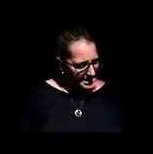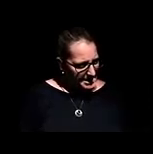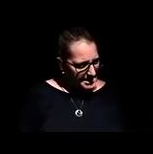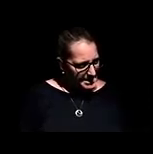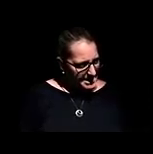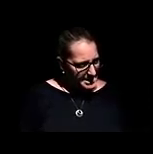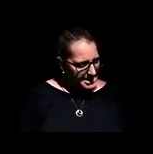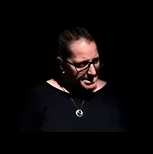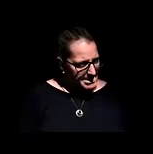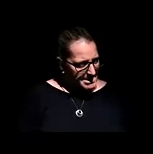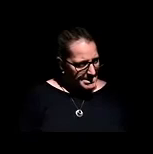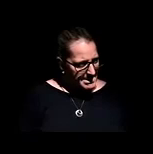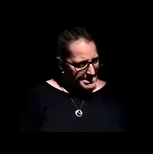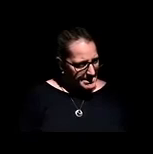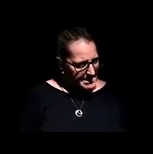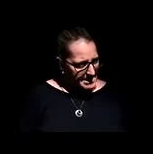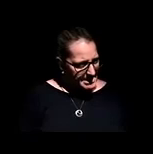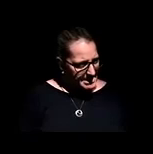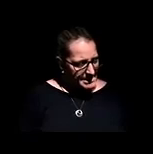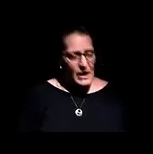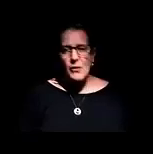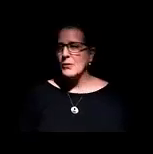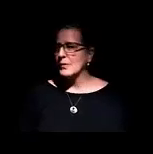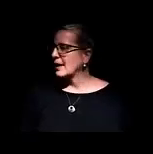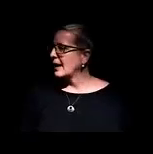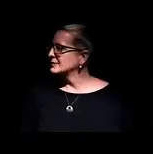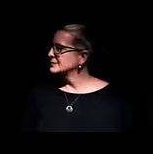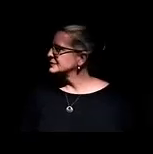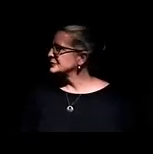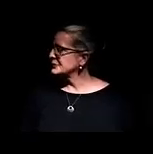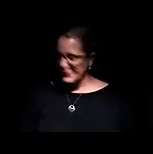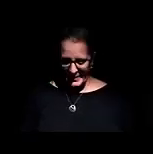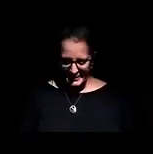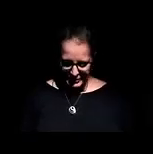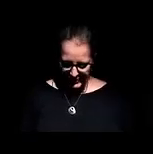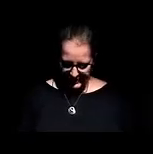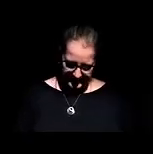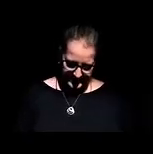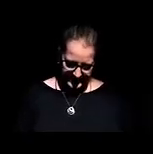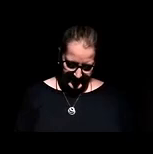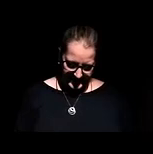be available that will show emissions reduction from deconstruction efforts?